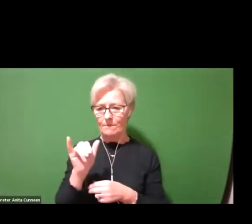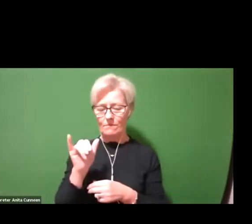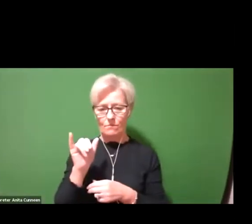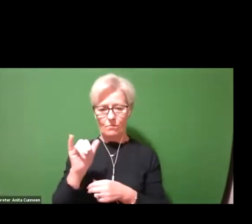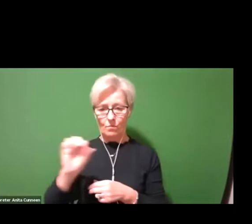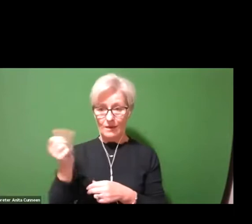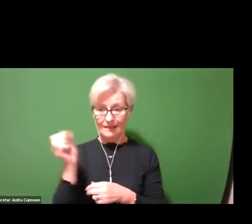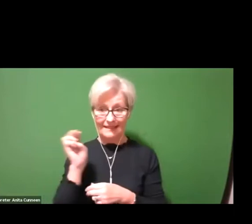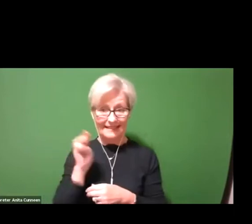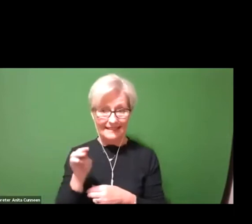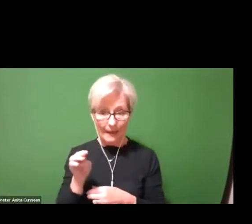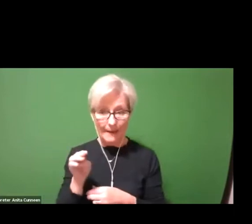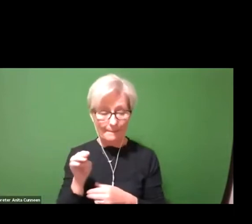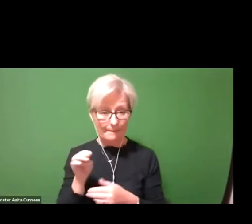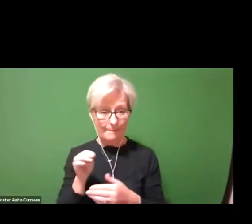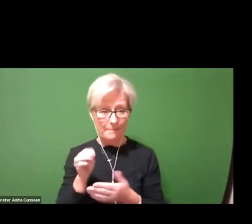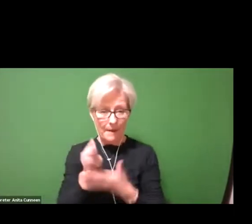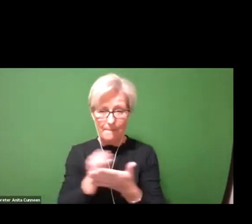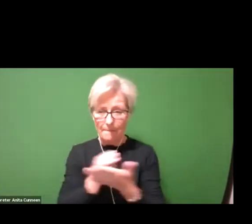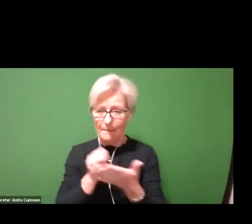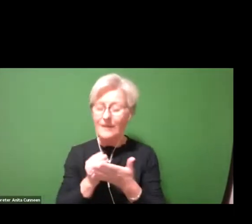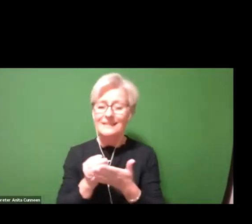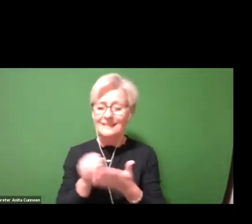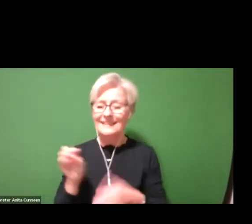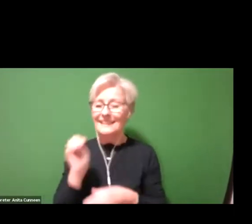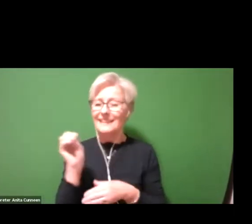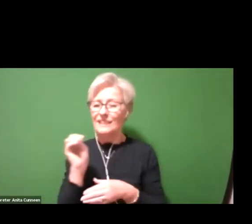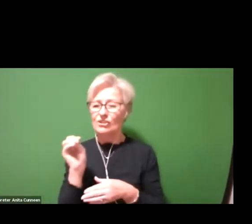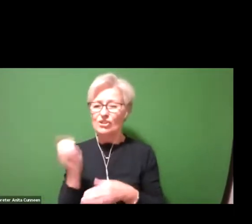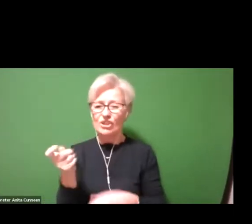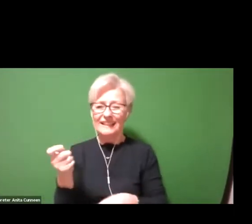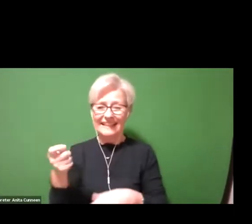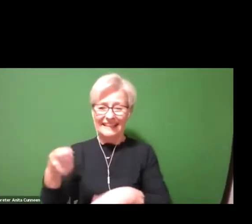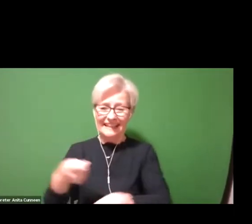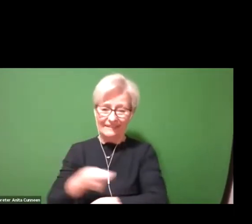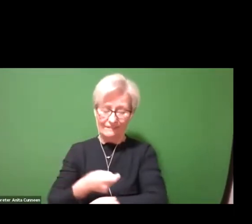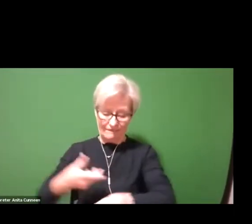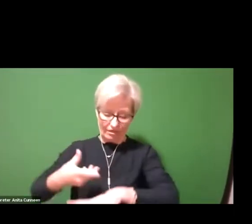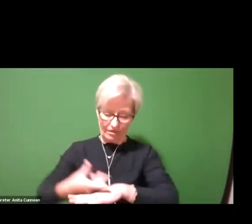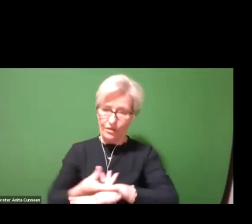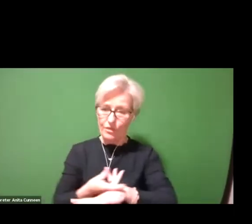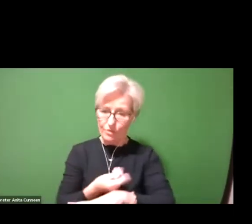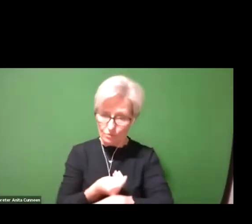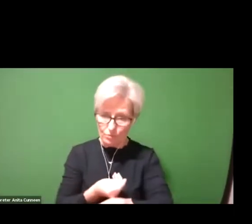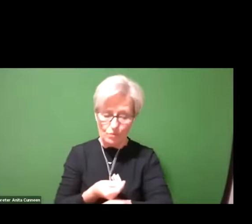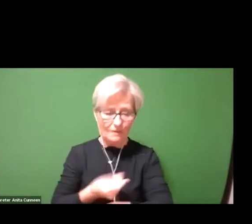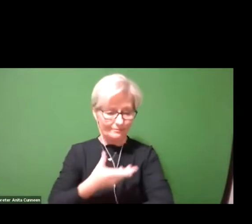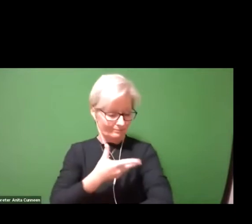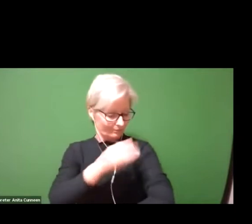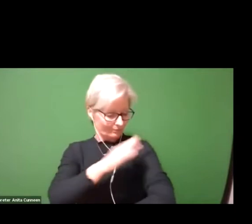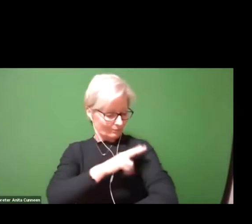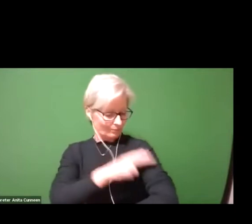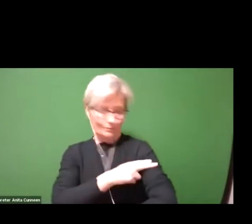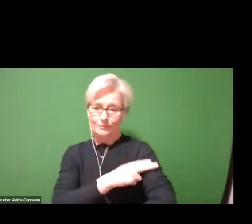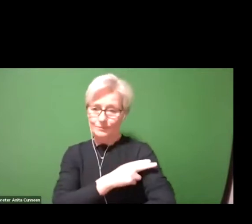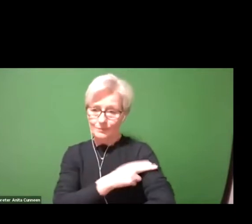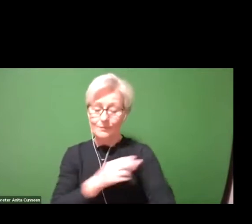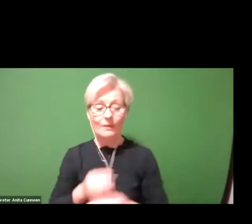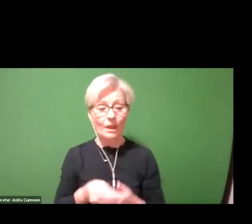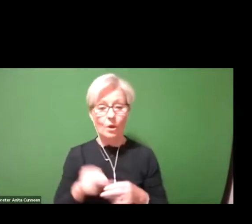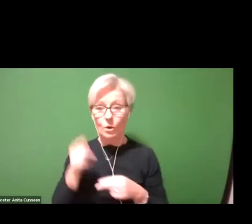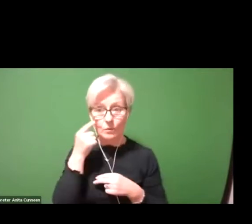younger women, and the estrogen is given through the skin. So in terms of benefits of HRT, we see a reduced risk of